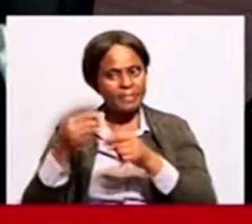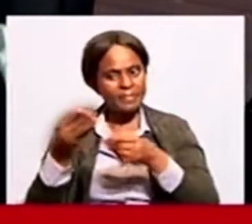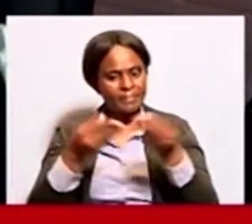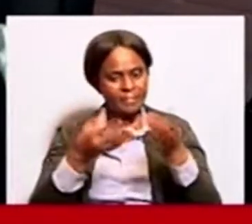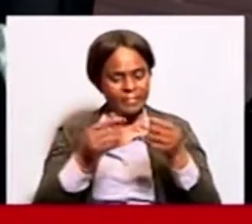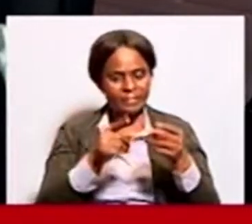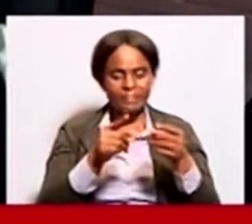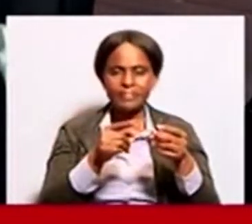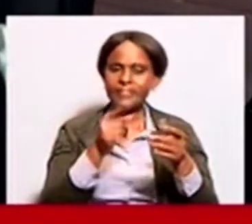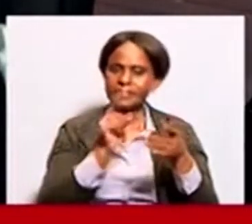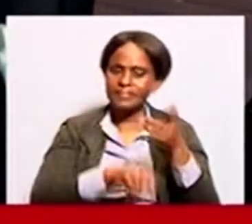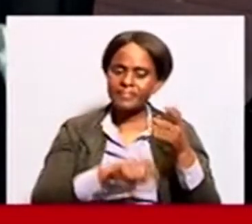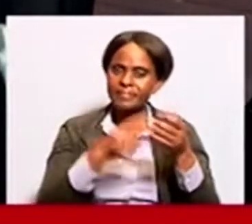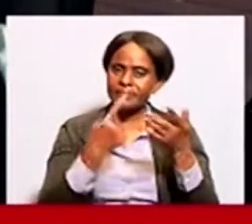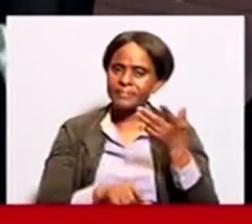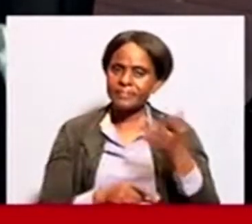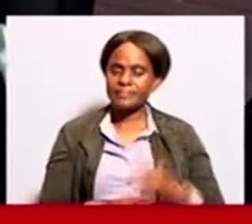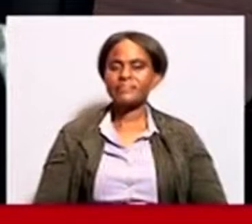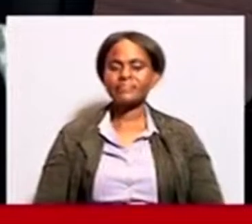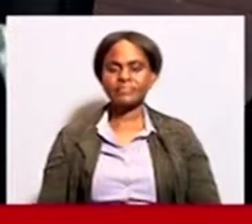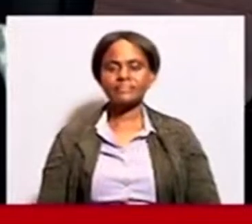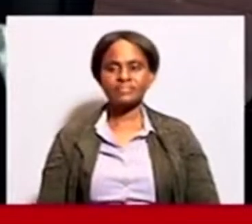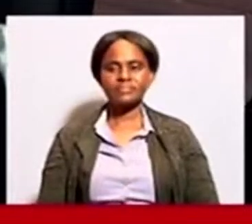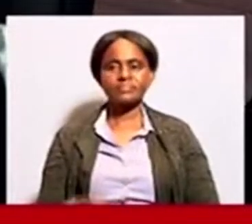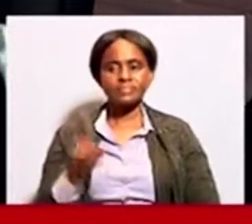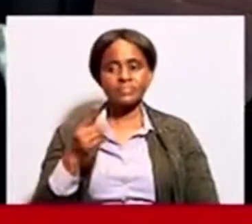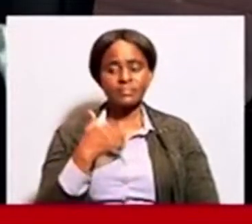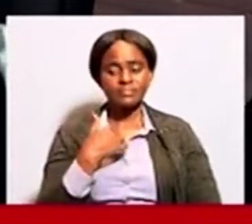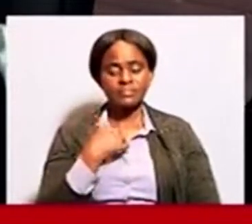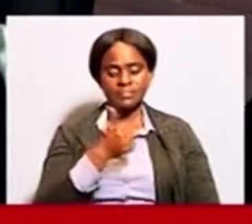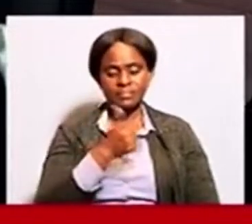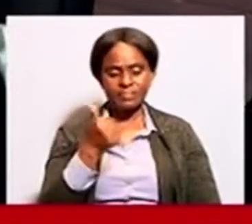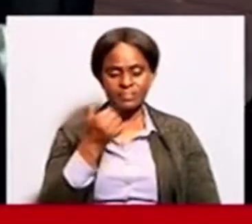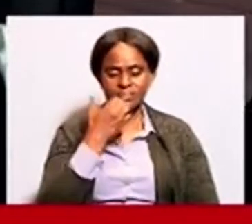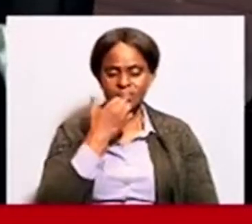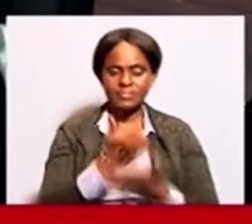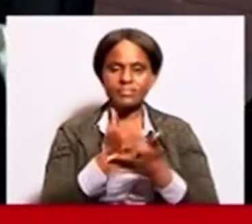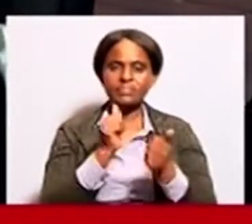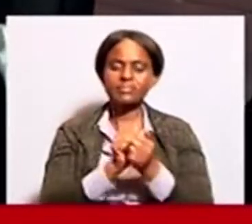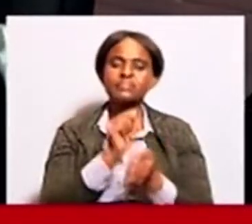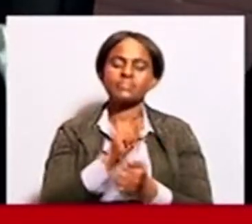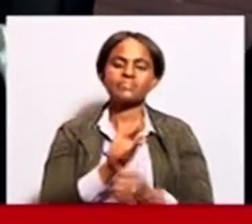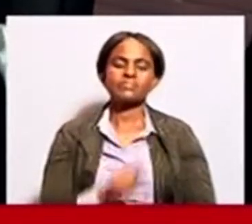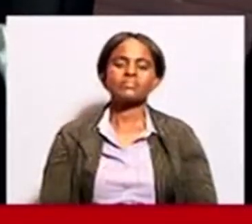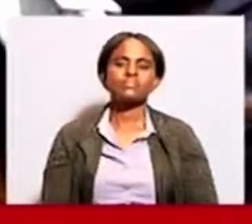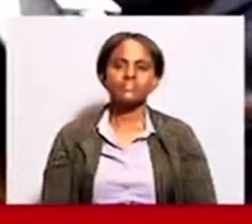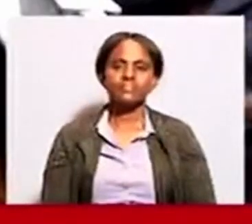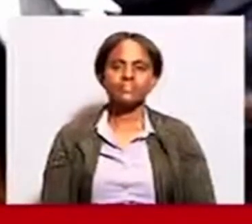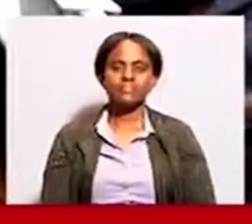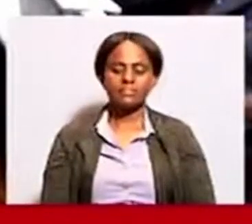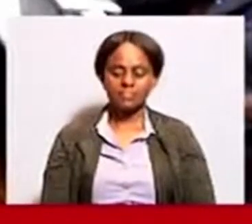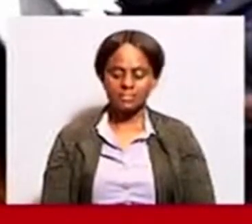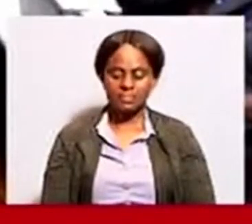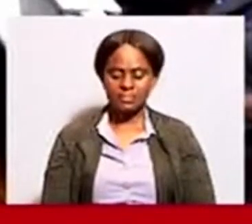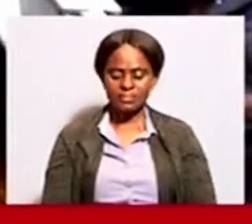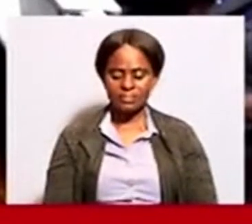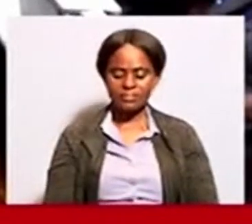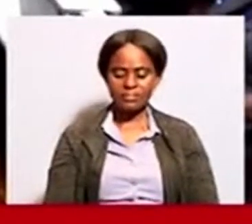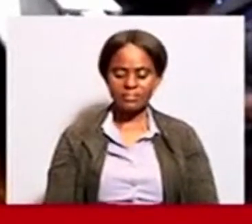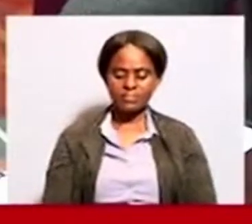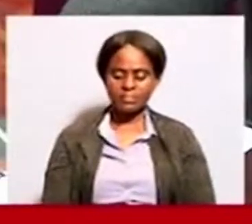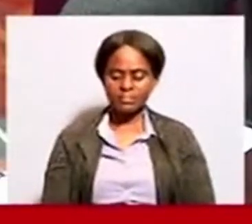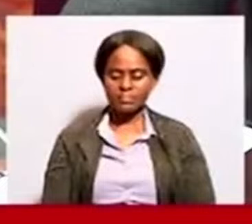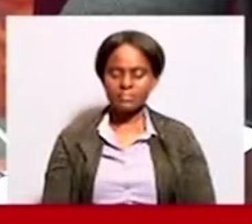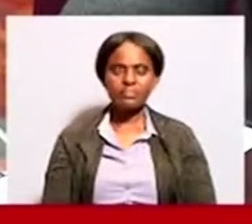What is the cost? And do you have any evidence with you? Town clerk, okay, you can answer those